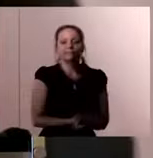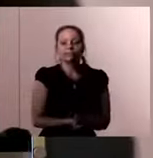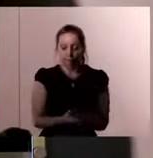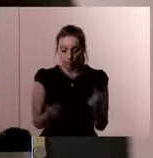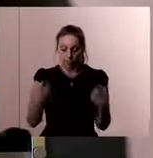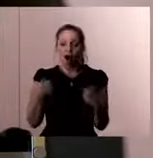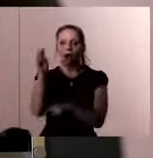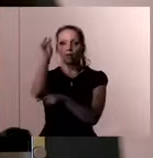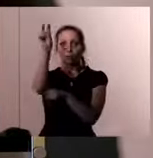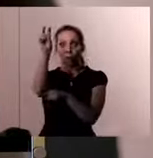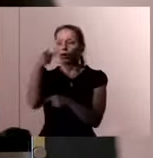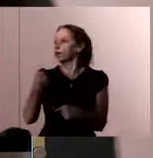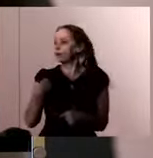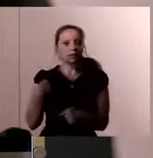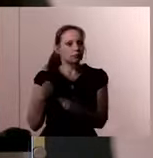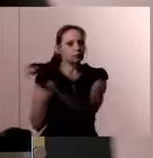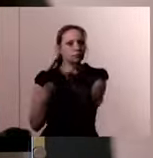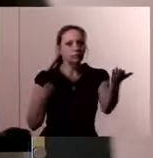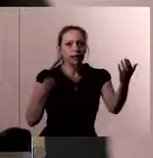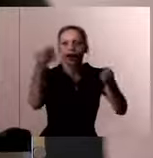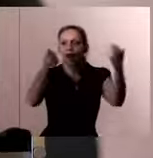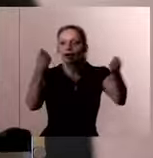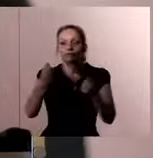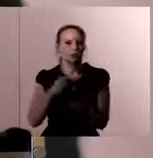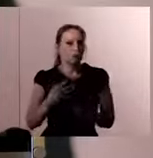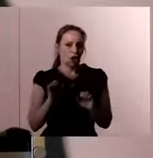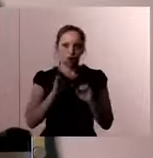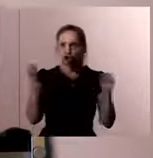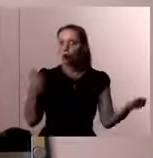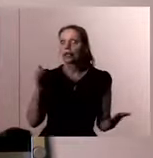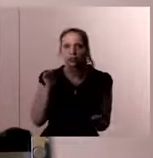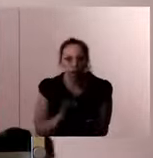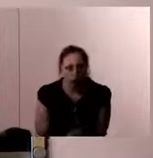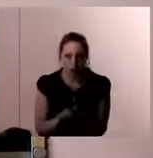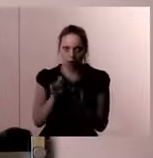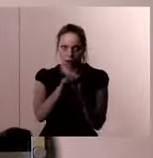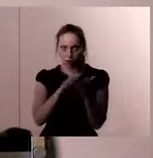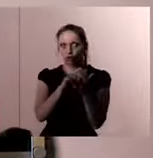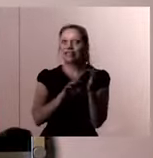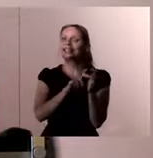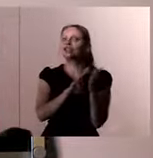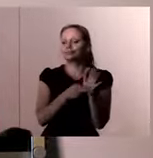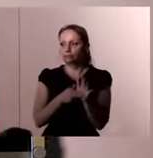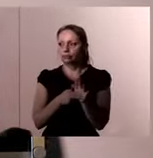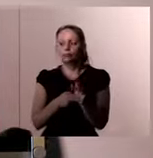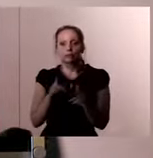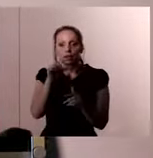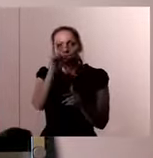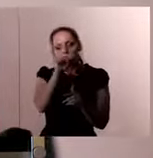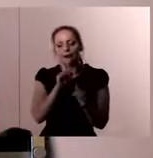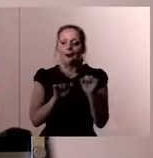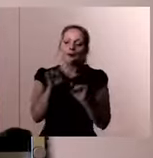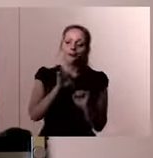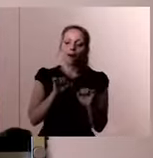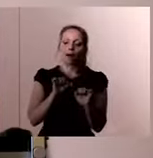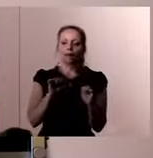I'm a Scorpio. Anyone else? This is a shockingly accurate prediction. You could be reluctant to make